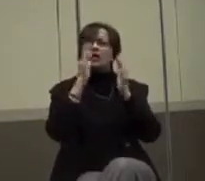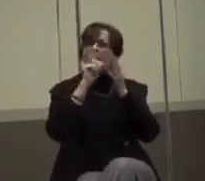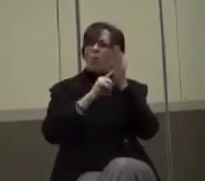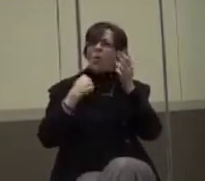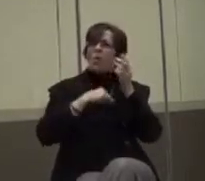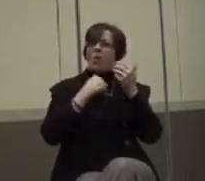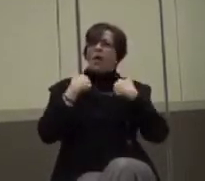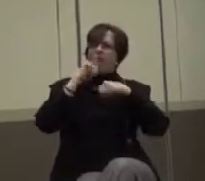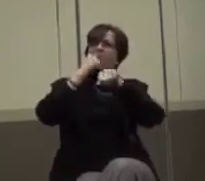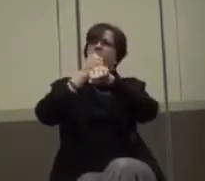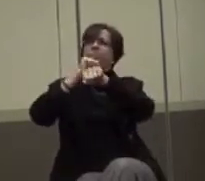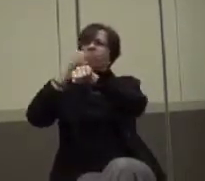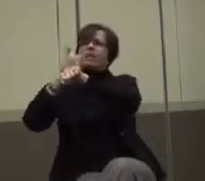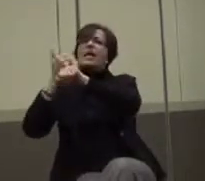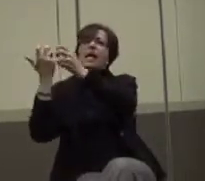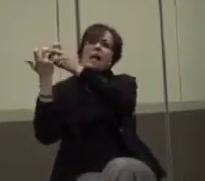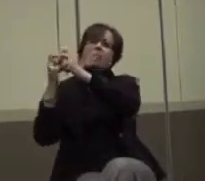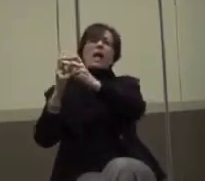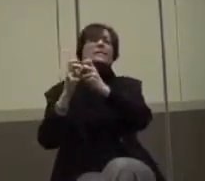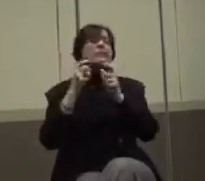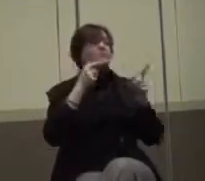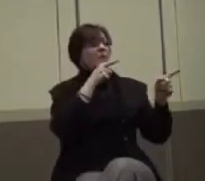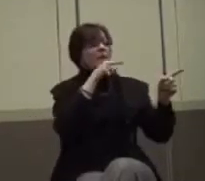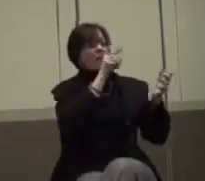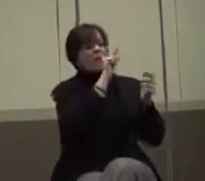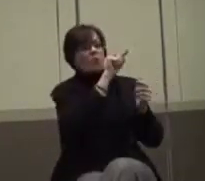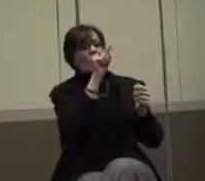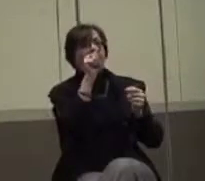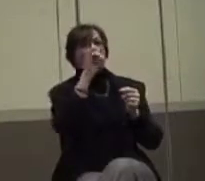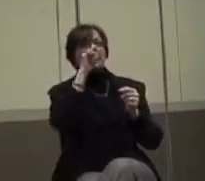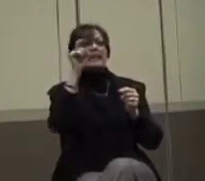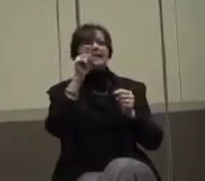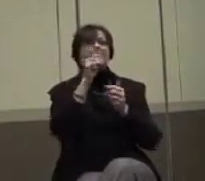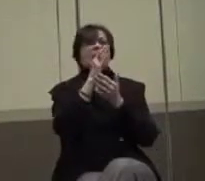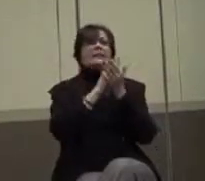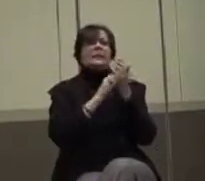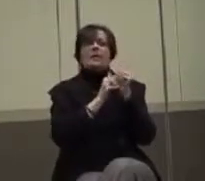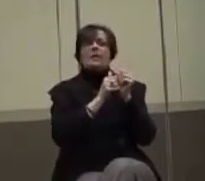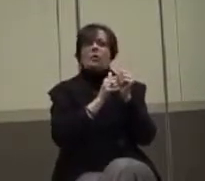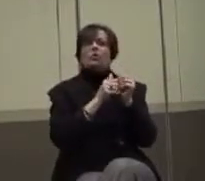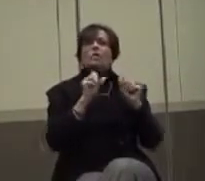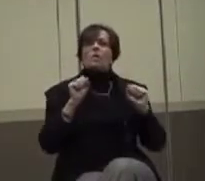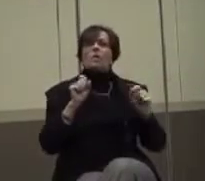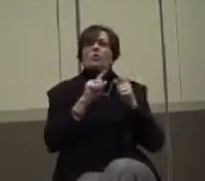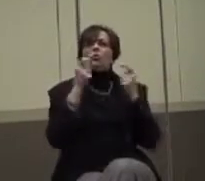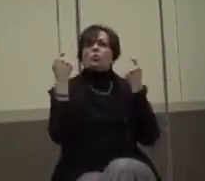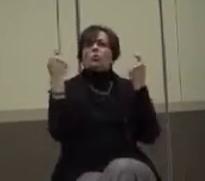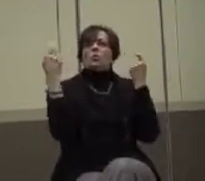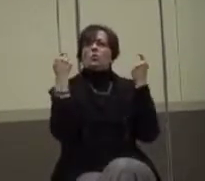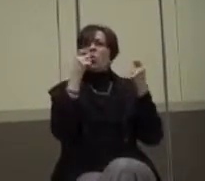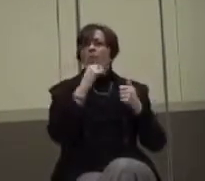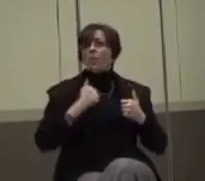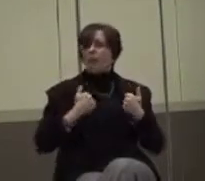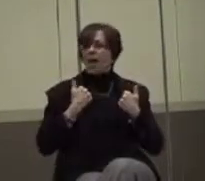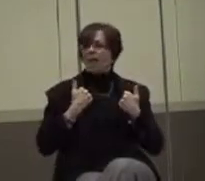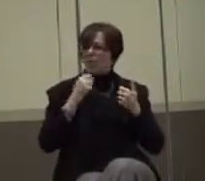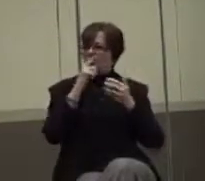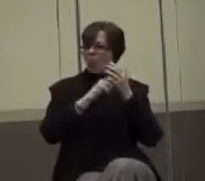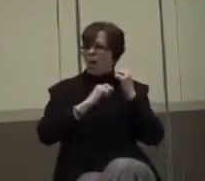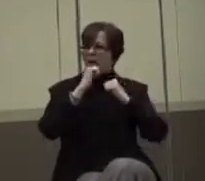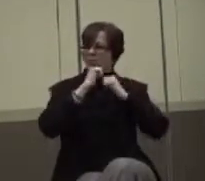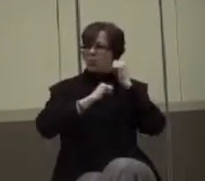got kids who they need to have some leadership and some ability to have some control over their life. What structures do I have in